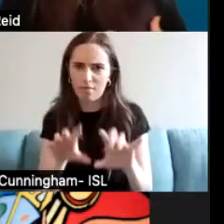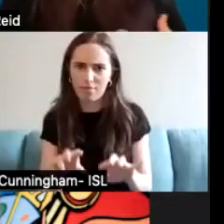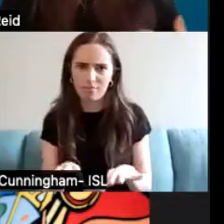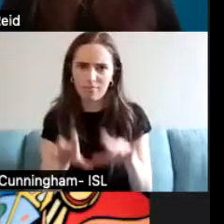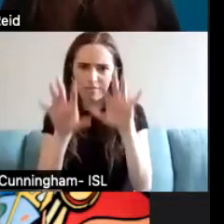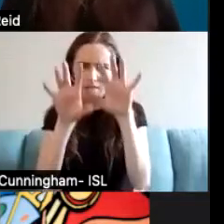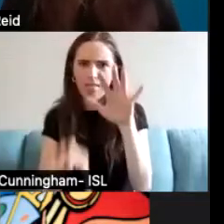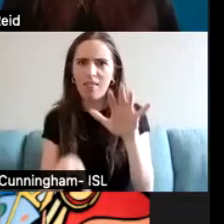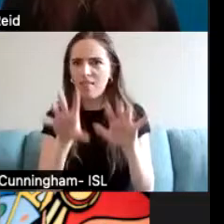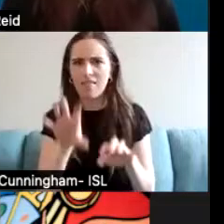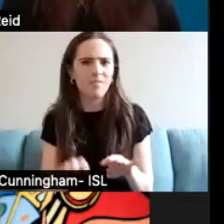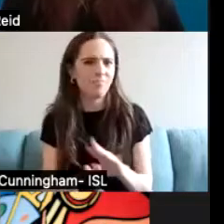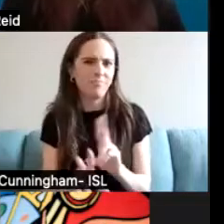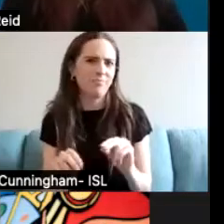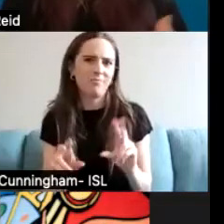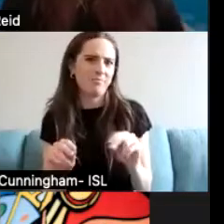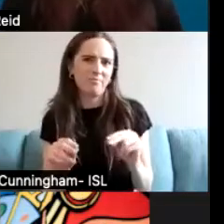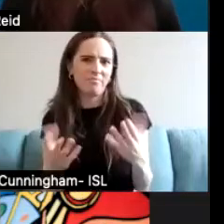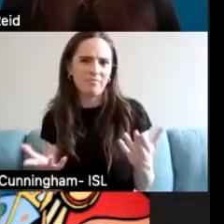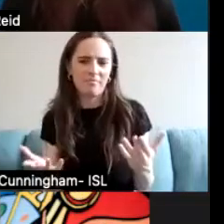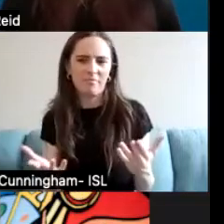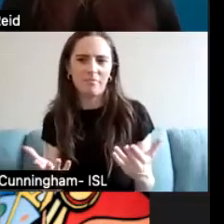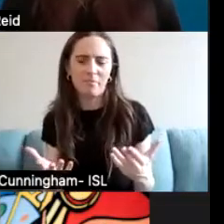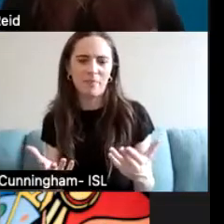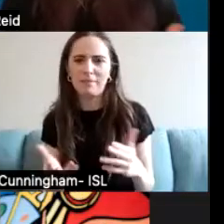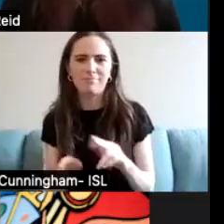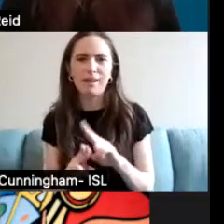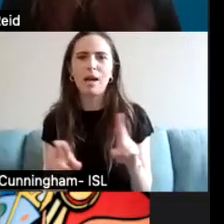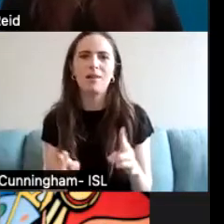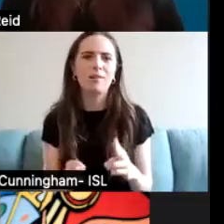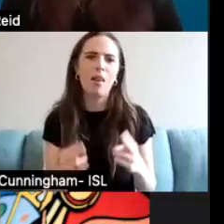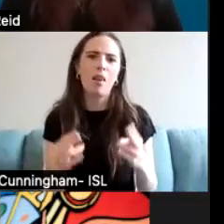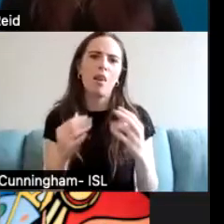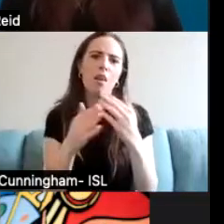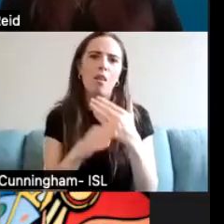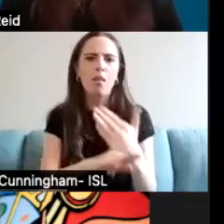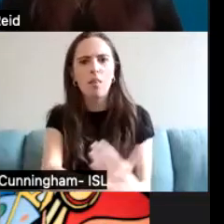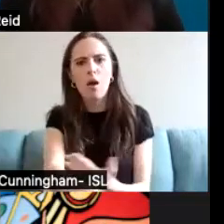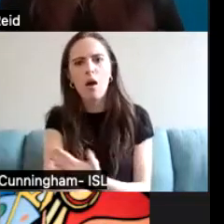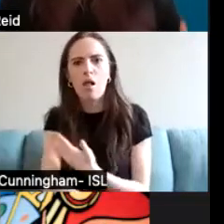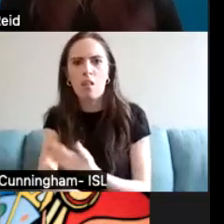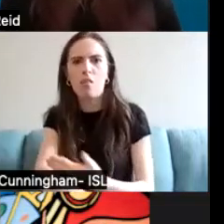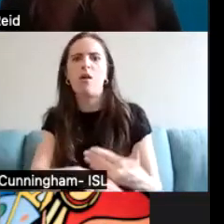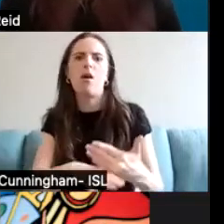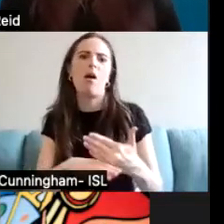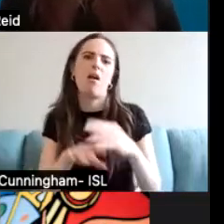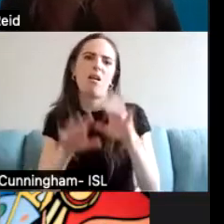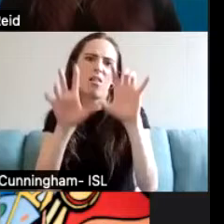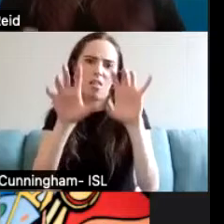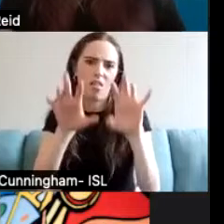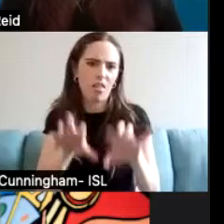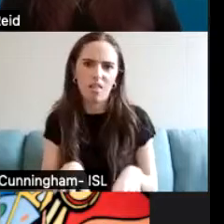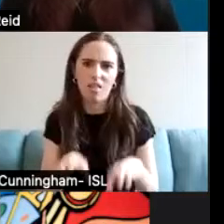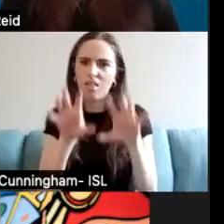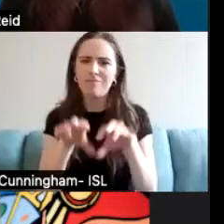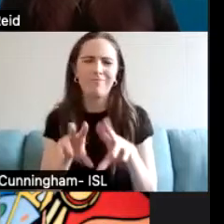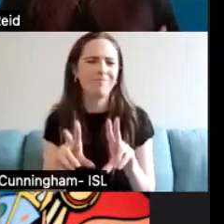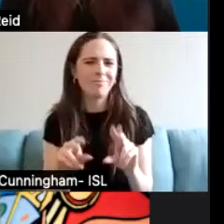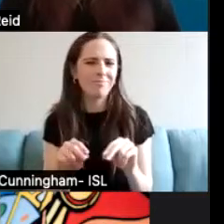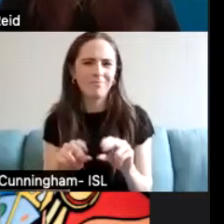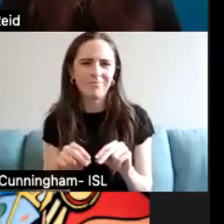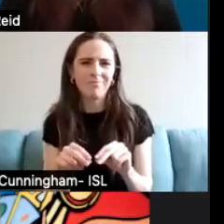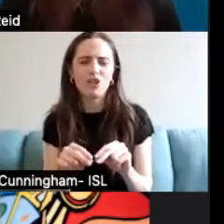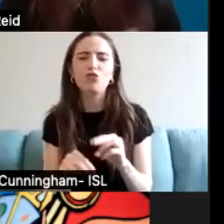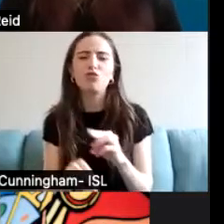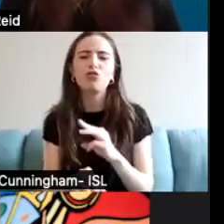be the most, long-winded description. It's just to try and have some context for everyone